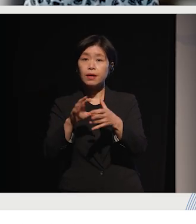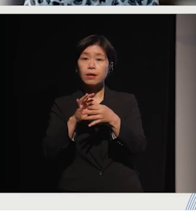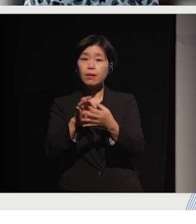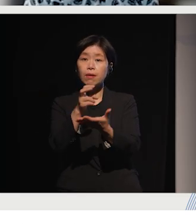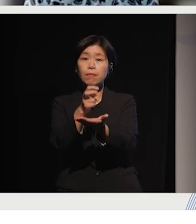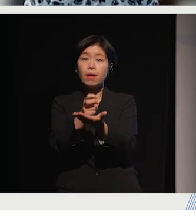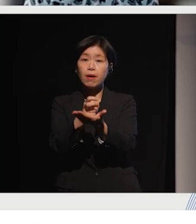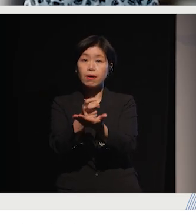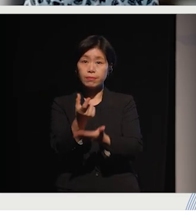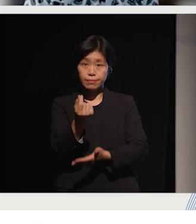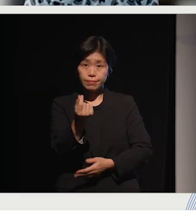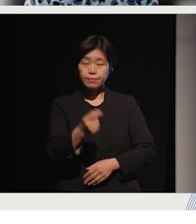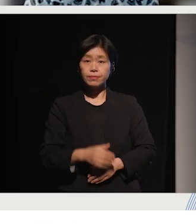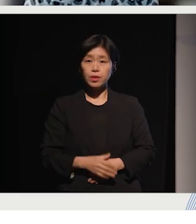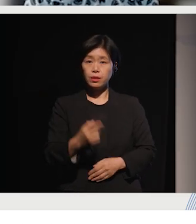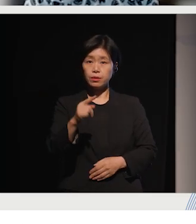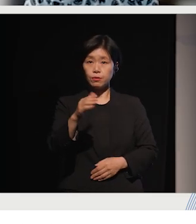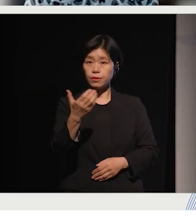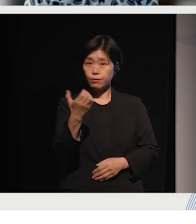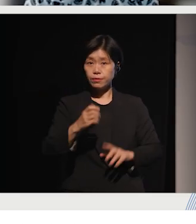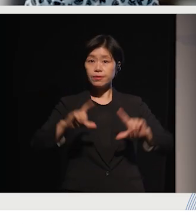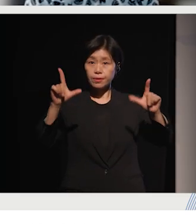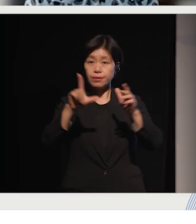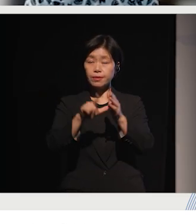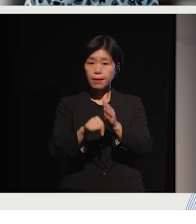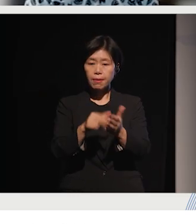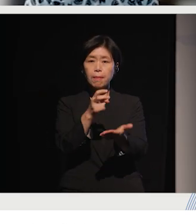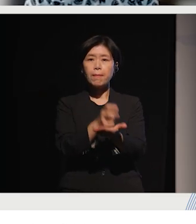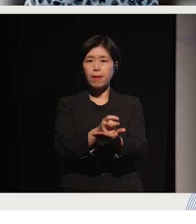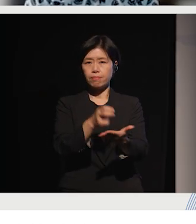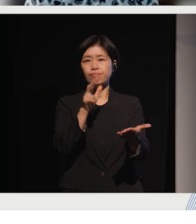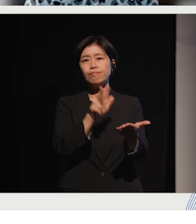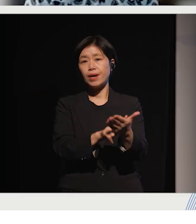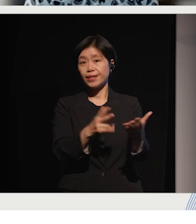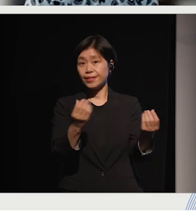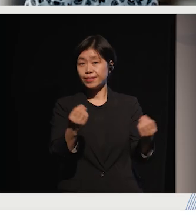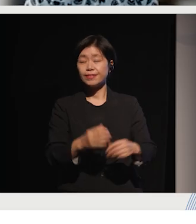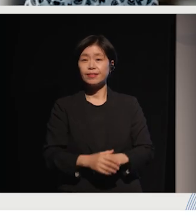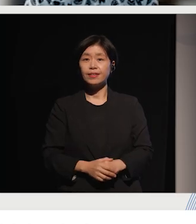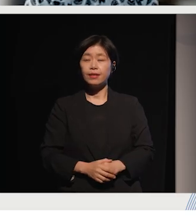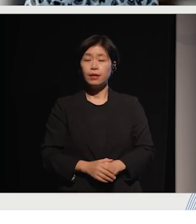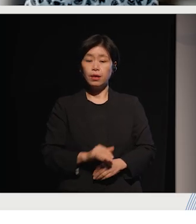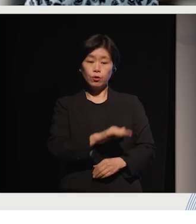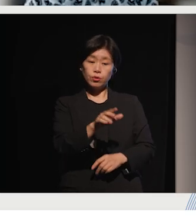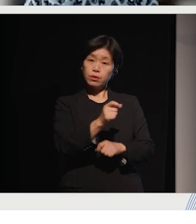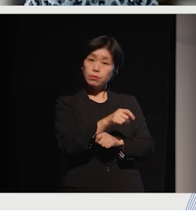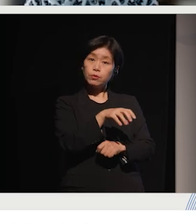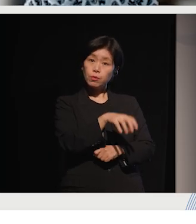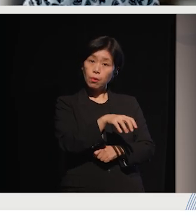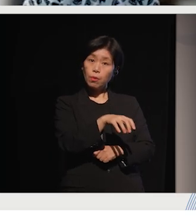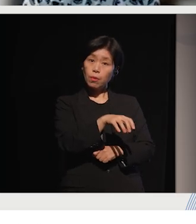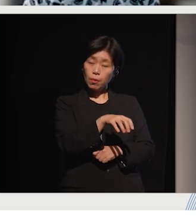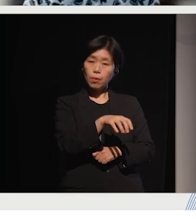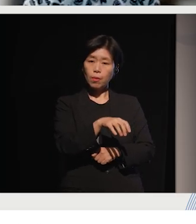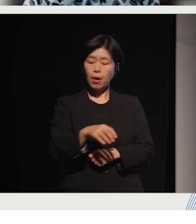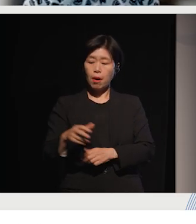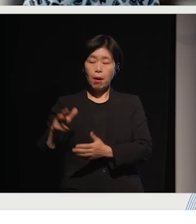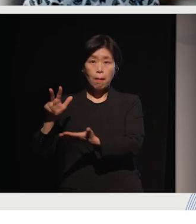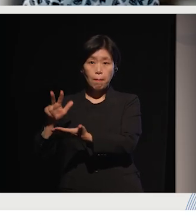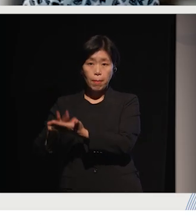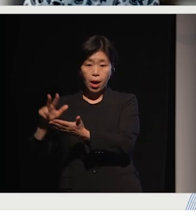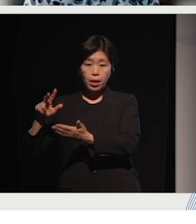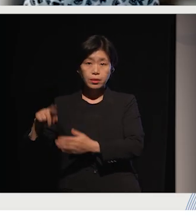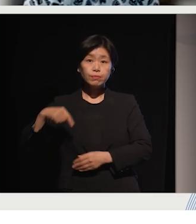that became a law in 1990. So our office was formed pretty quickly thereafter. Our office